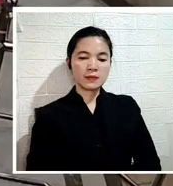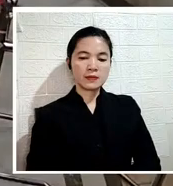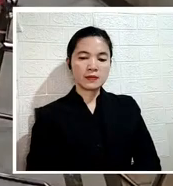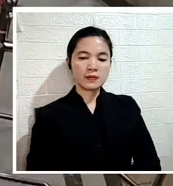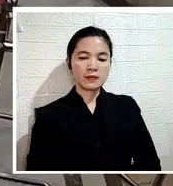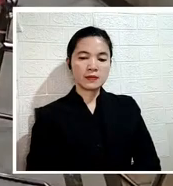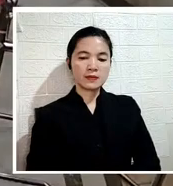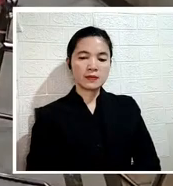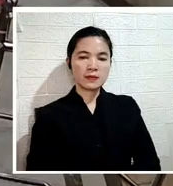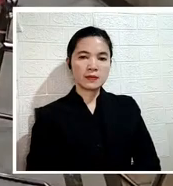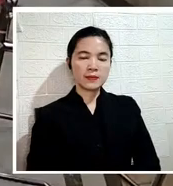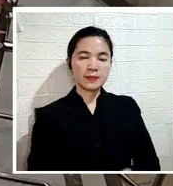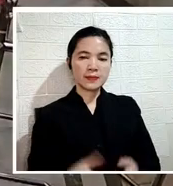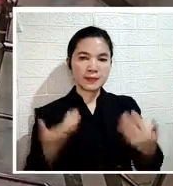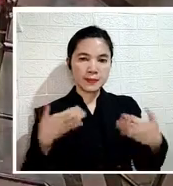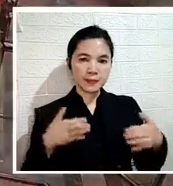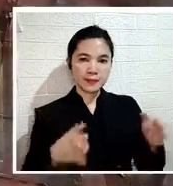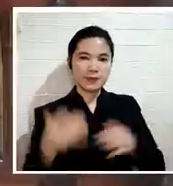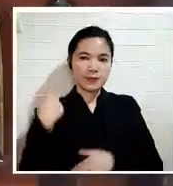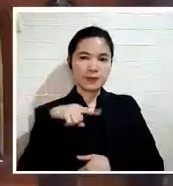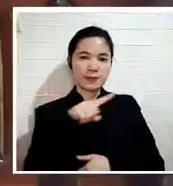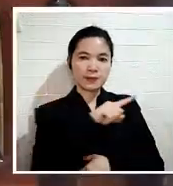Let us pray.